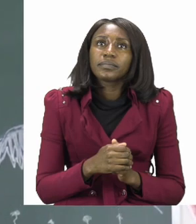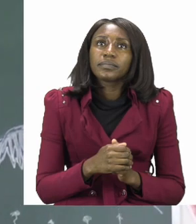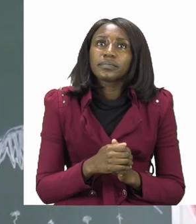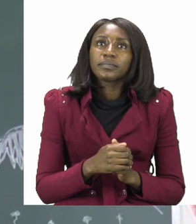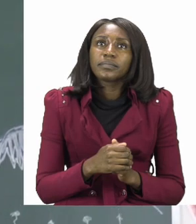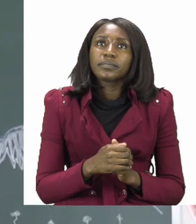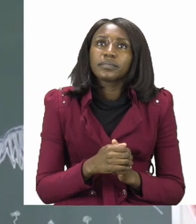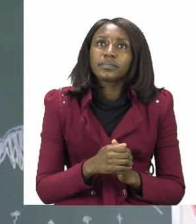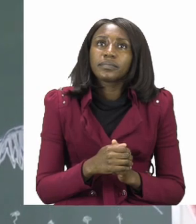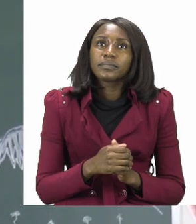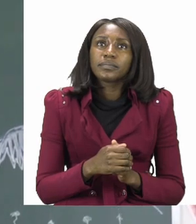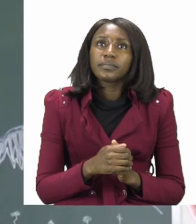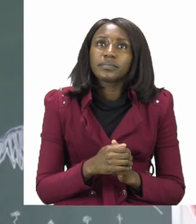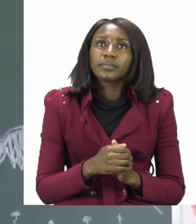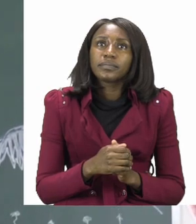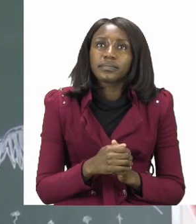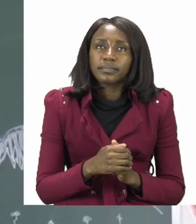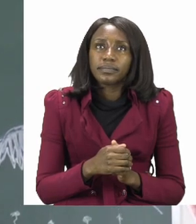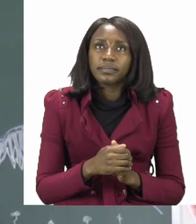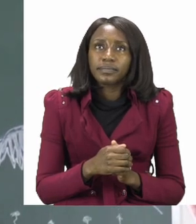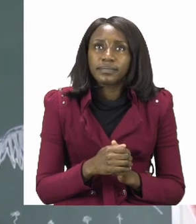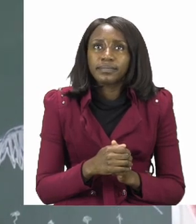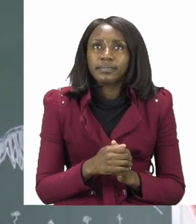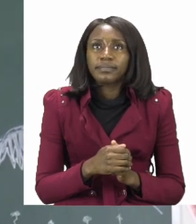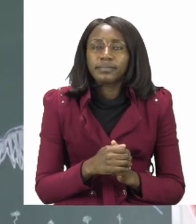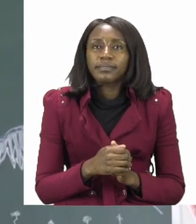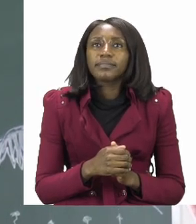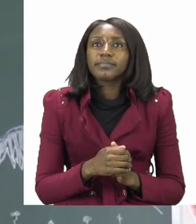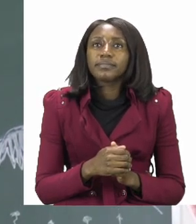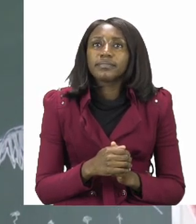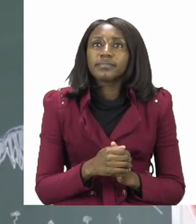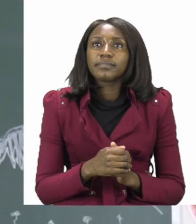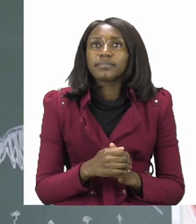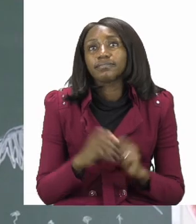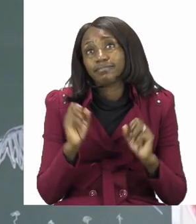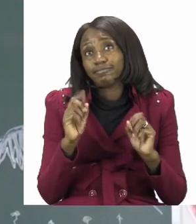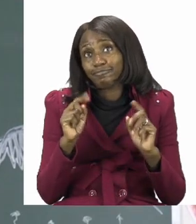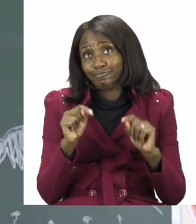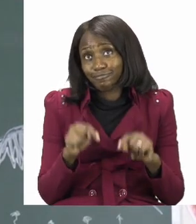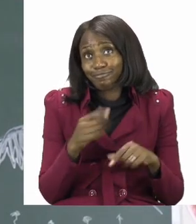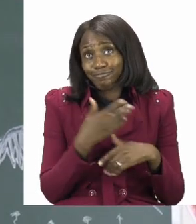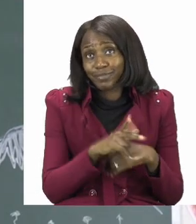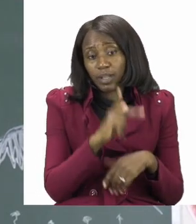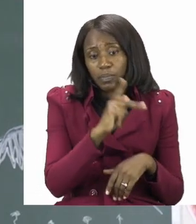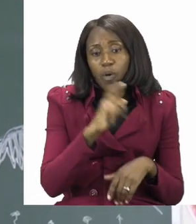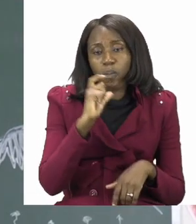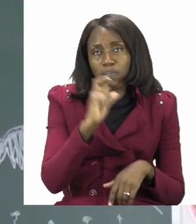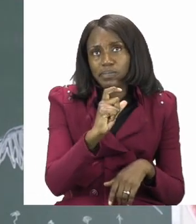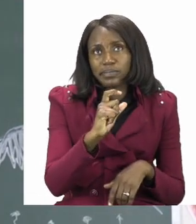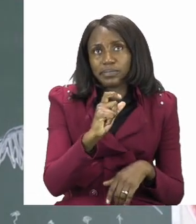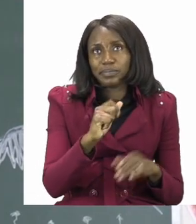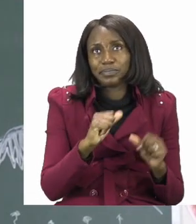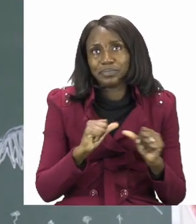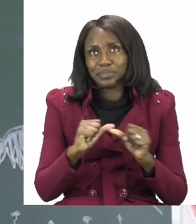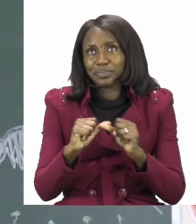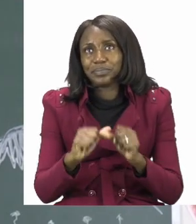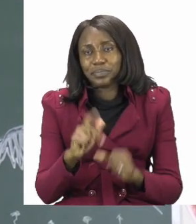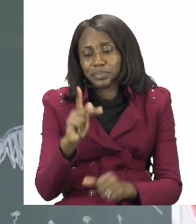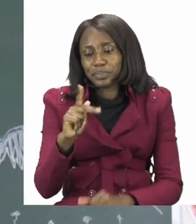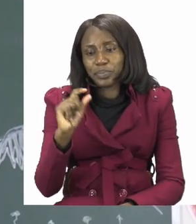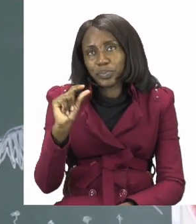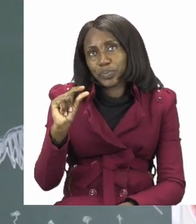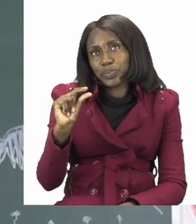line and across. Now that we've done the capital letter K, let's